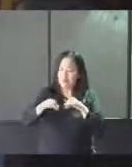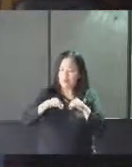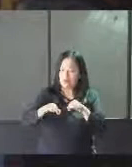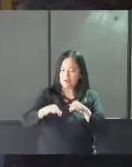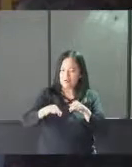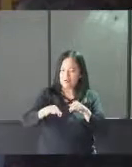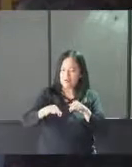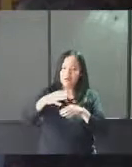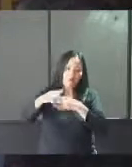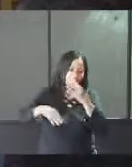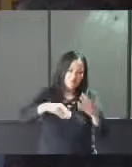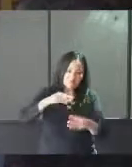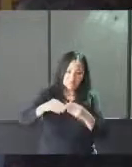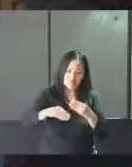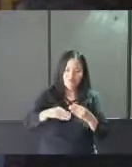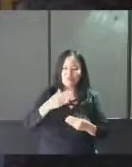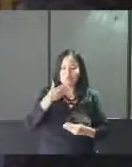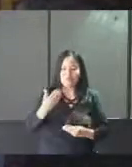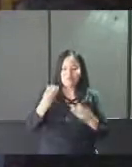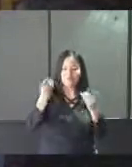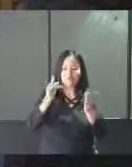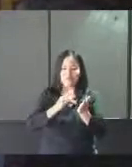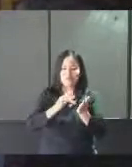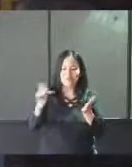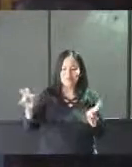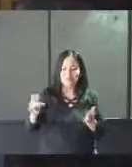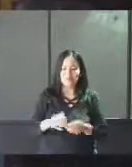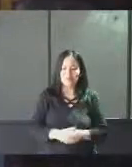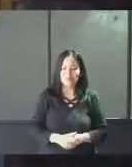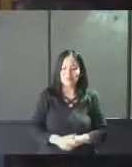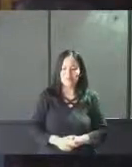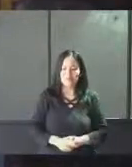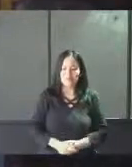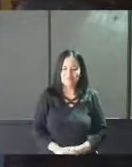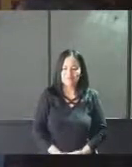interesting approaches, and we will keep on working collectively.